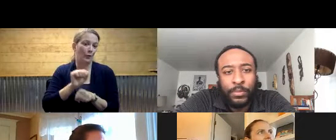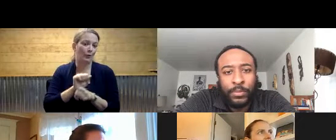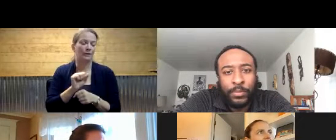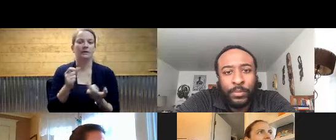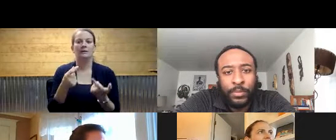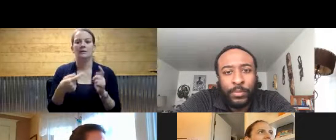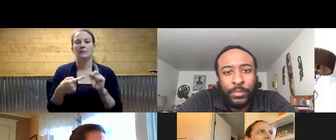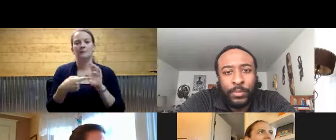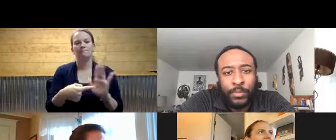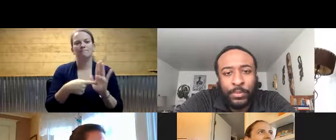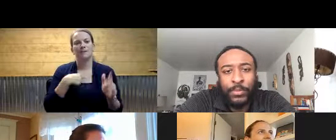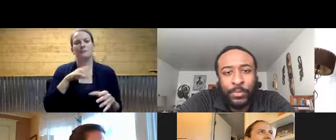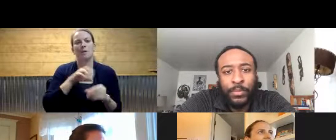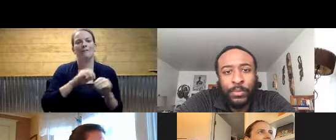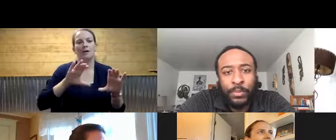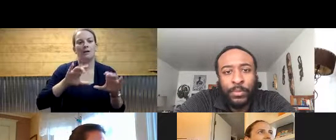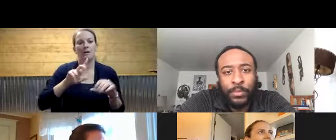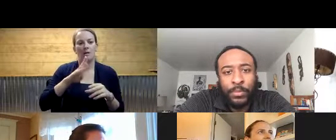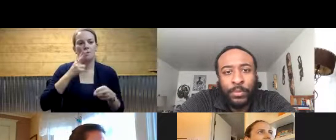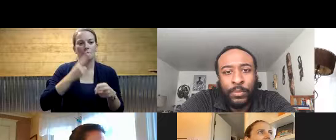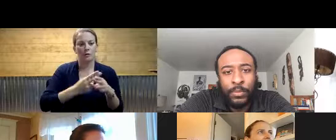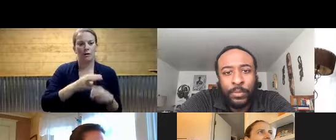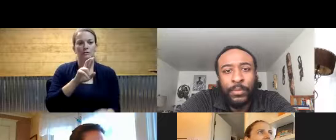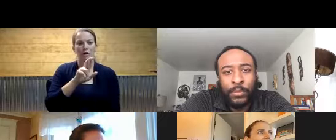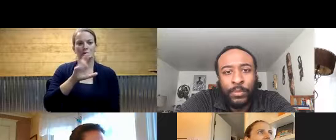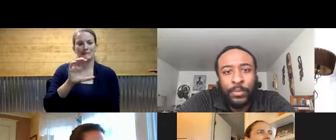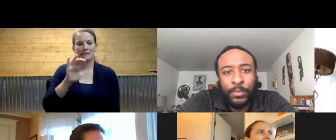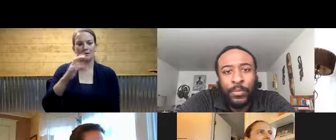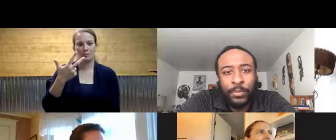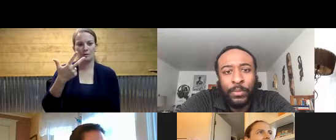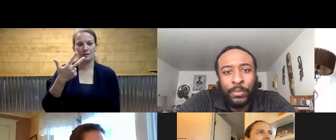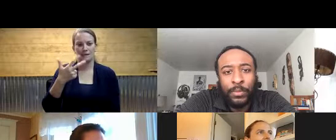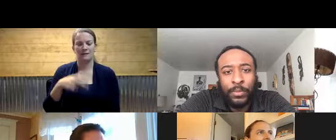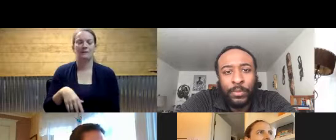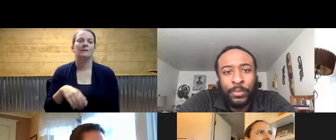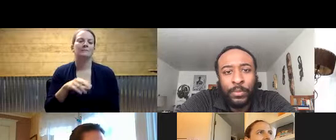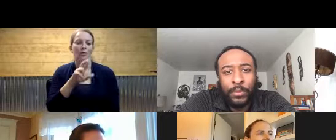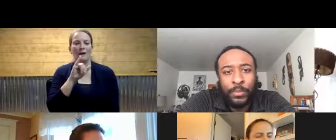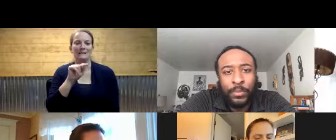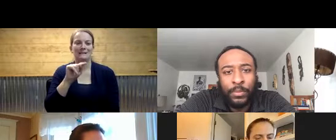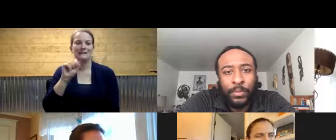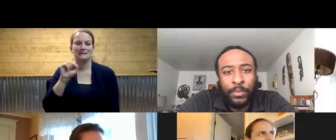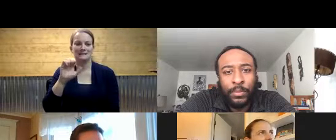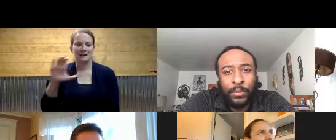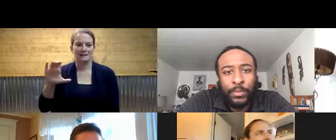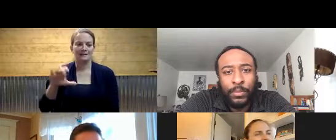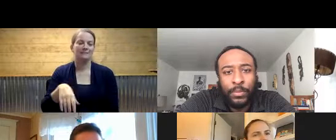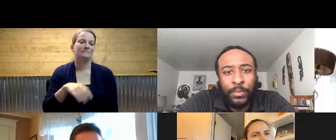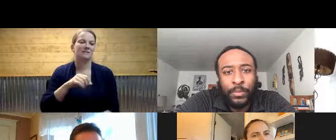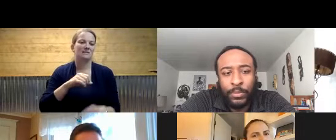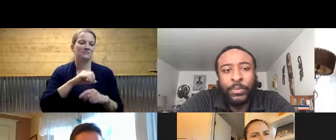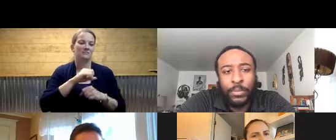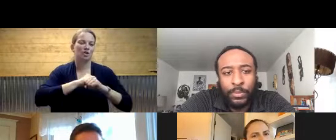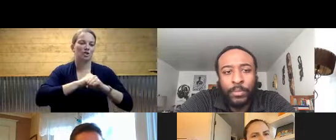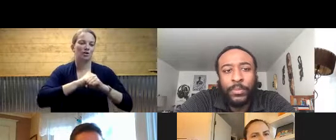called RC3, which is now named as RIT which is a cybersecurity club in the Golisano